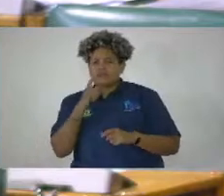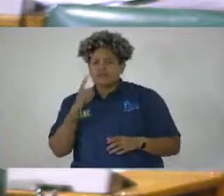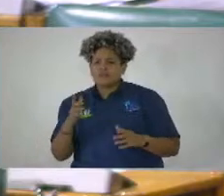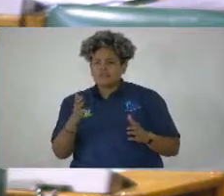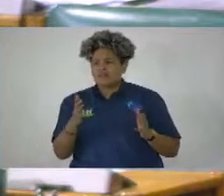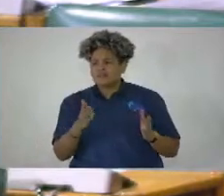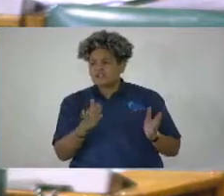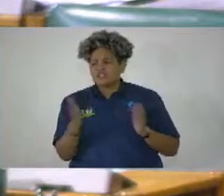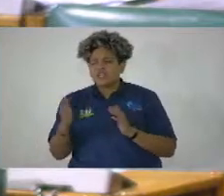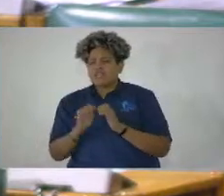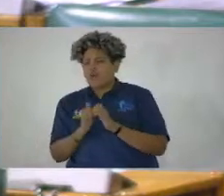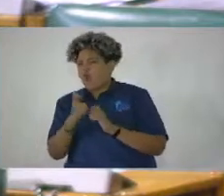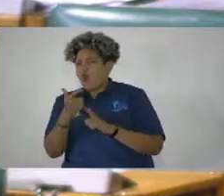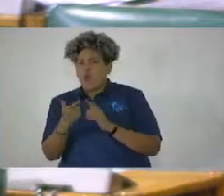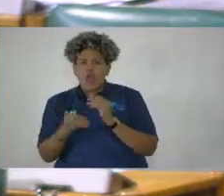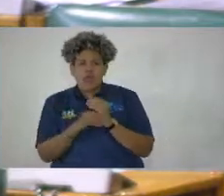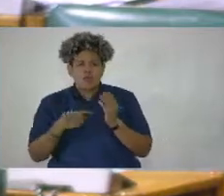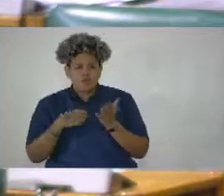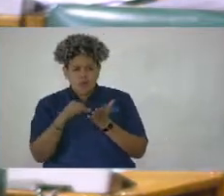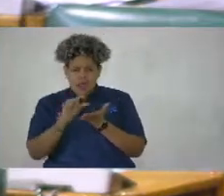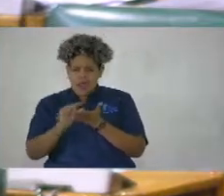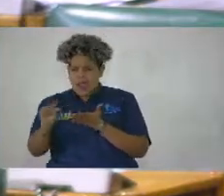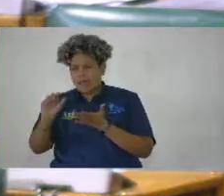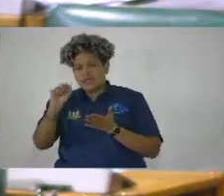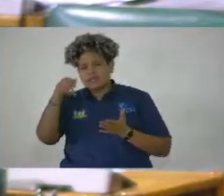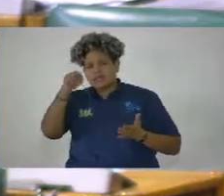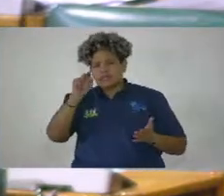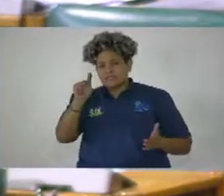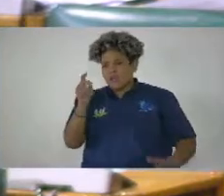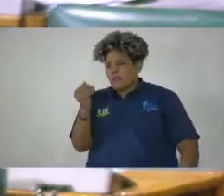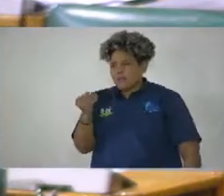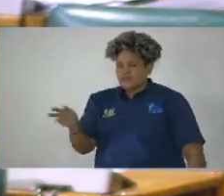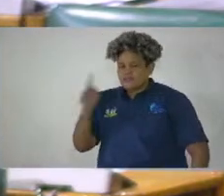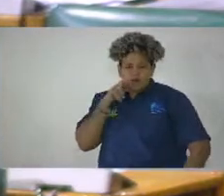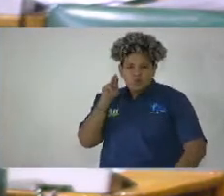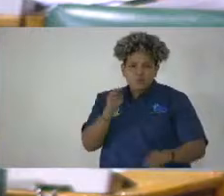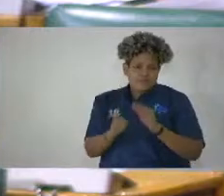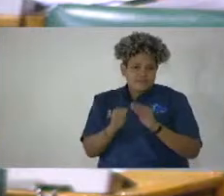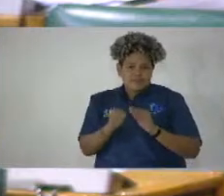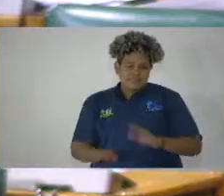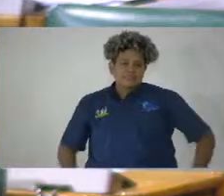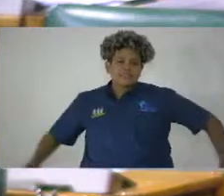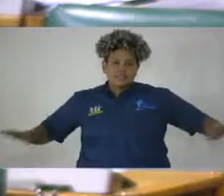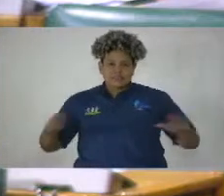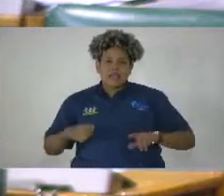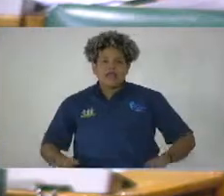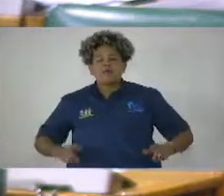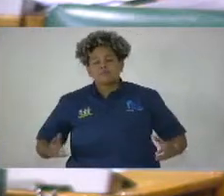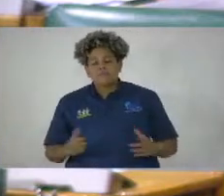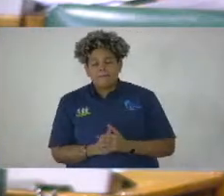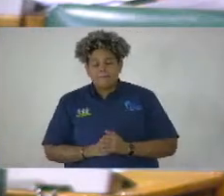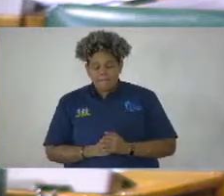with how we allocated the spark dollars. So,